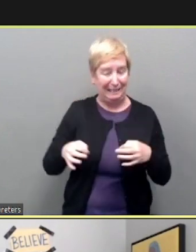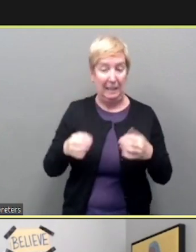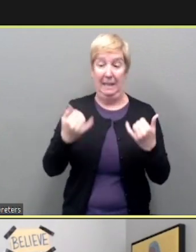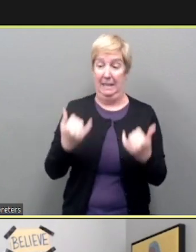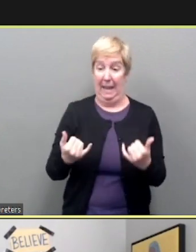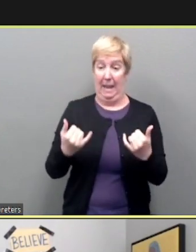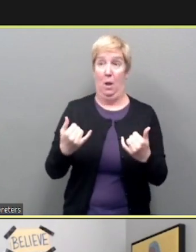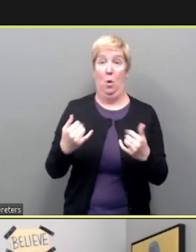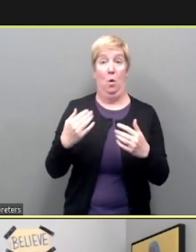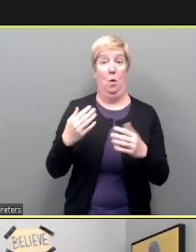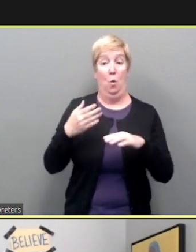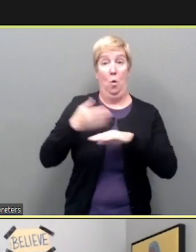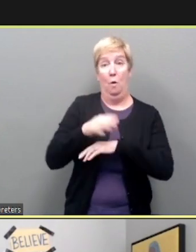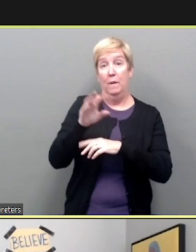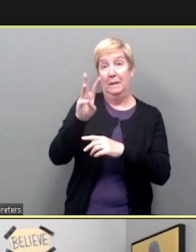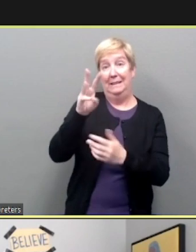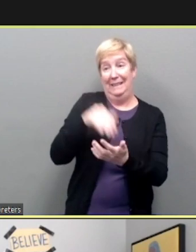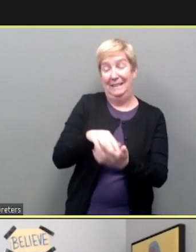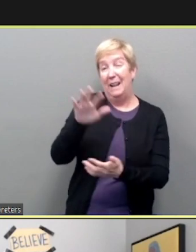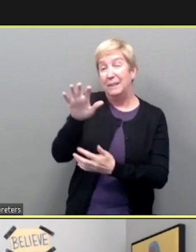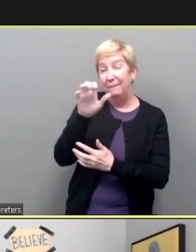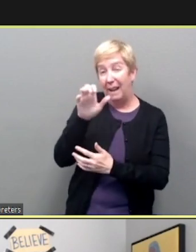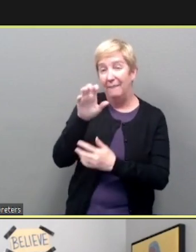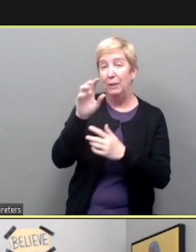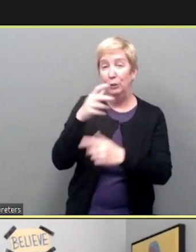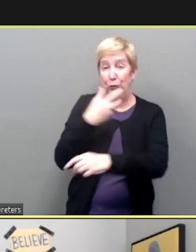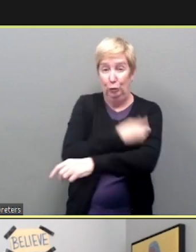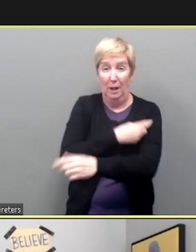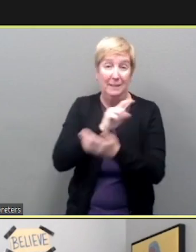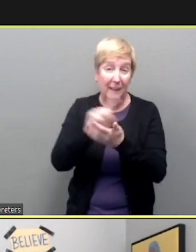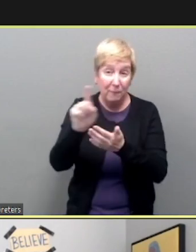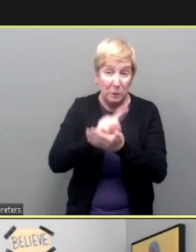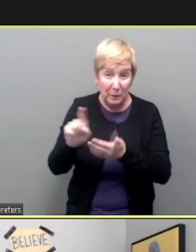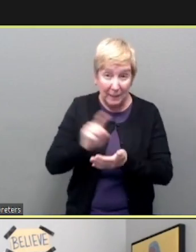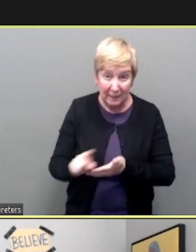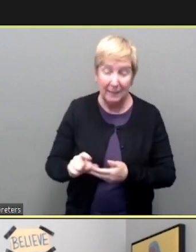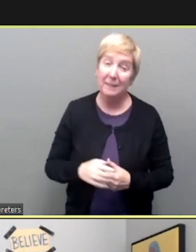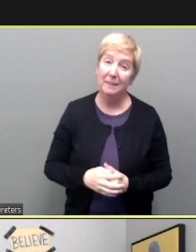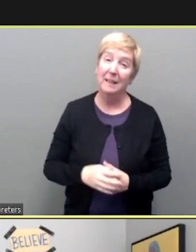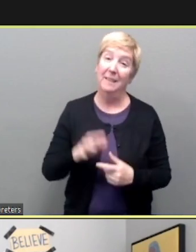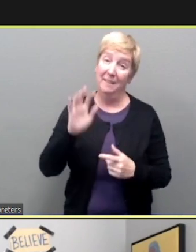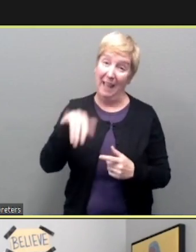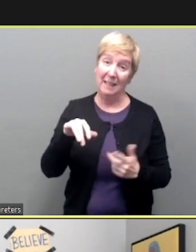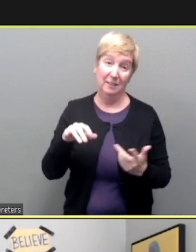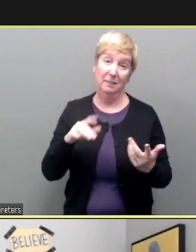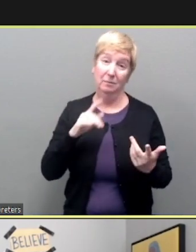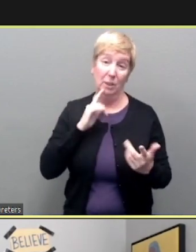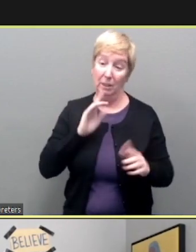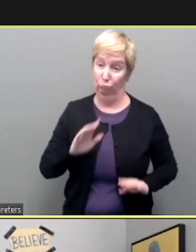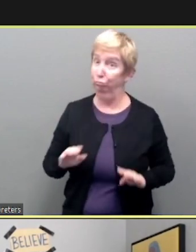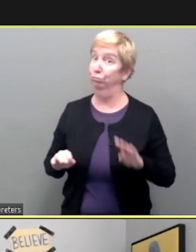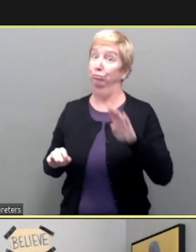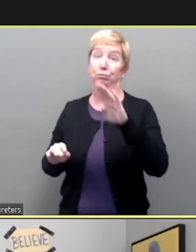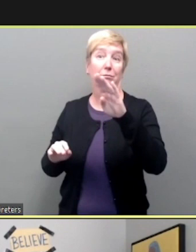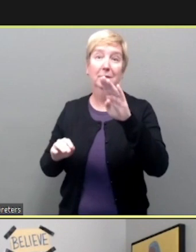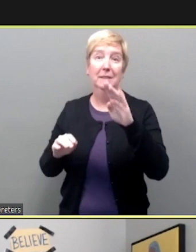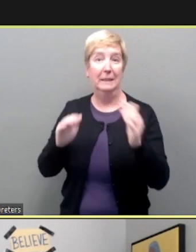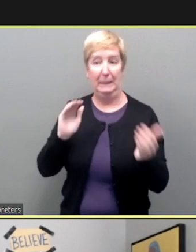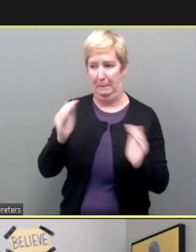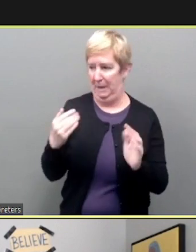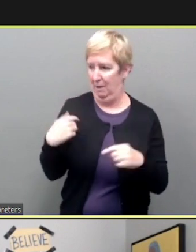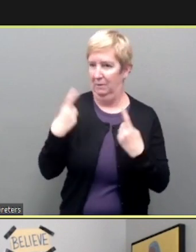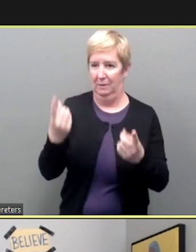over 65,000 doses per week. If you look at the graph, that's more than we've had since May. So that's